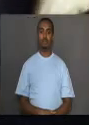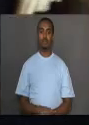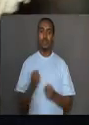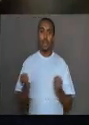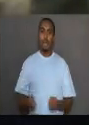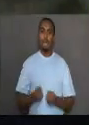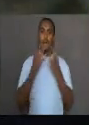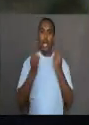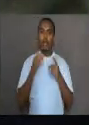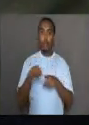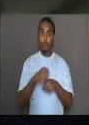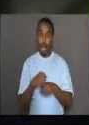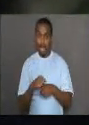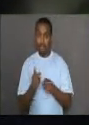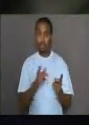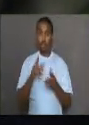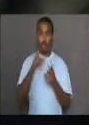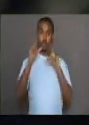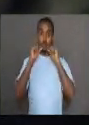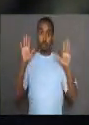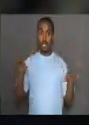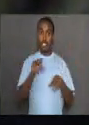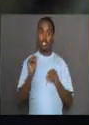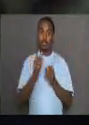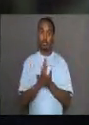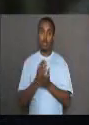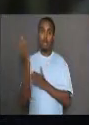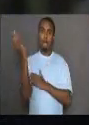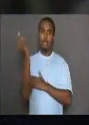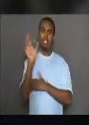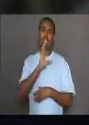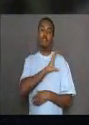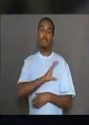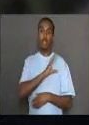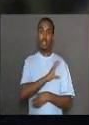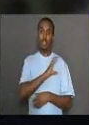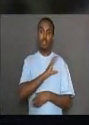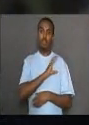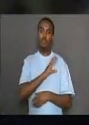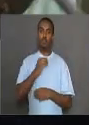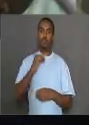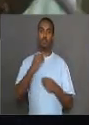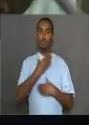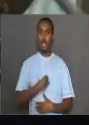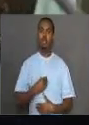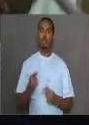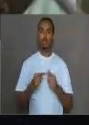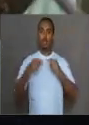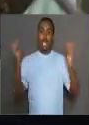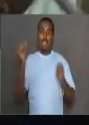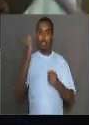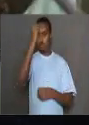Many mating practices between birds involve presenting their features to a member of the opposite